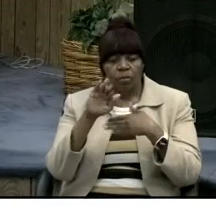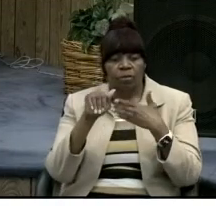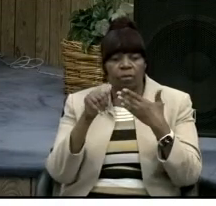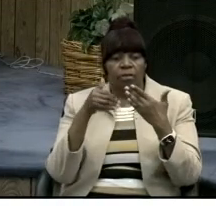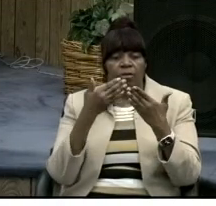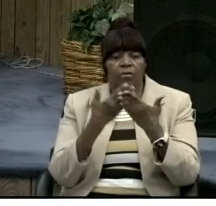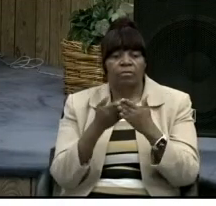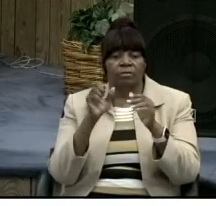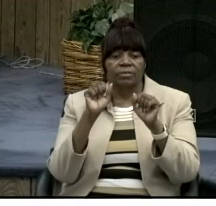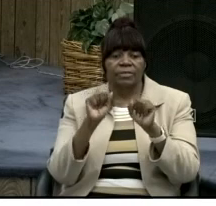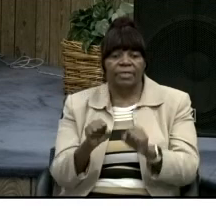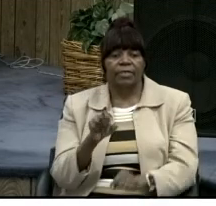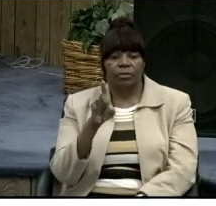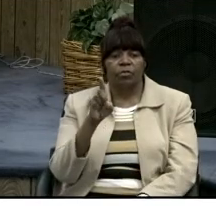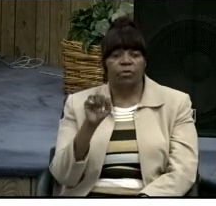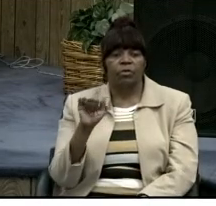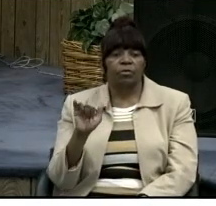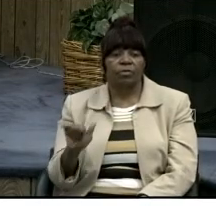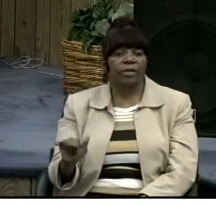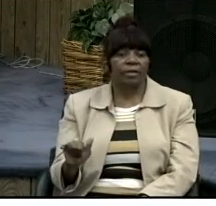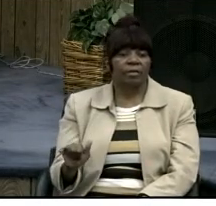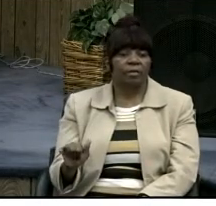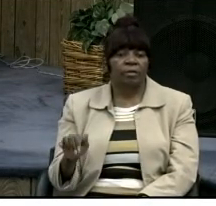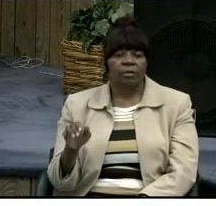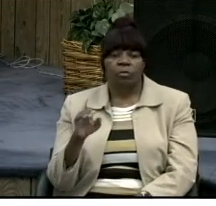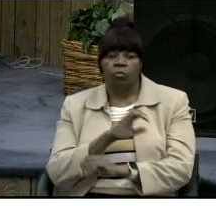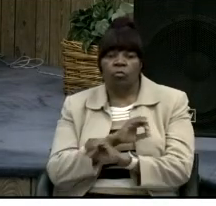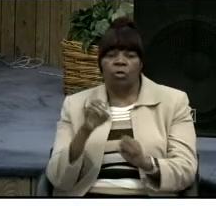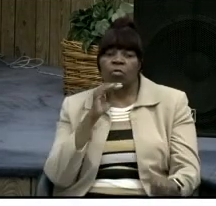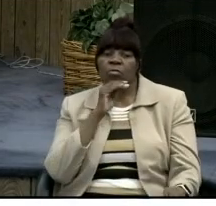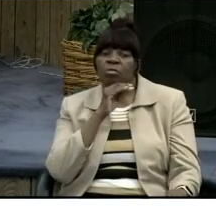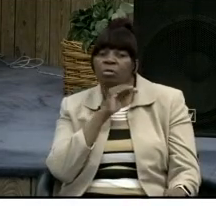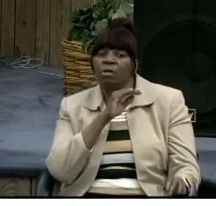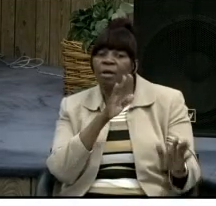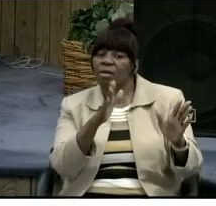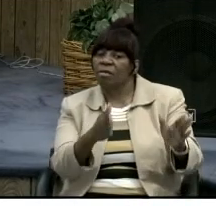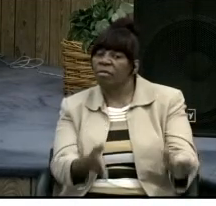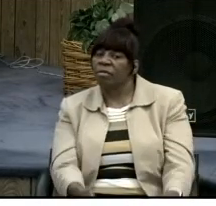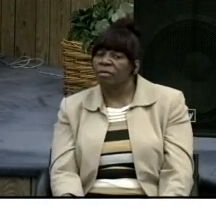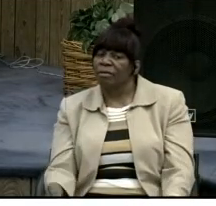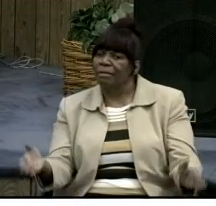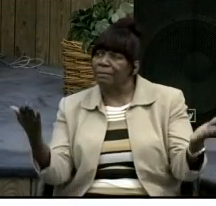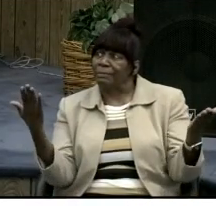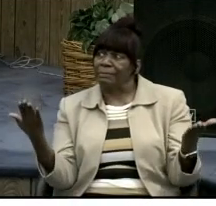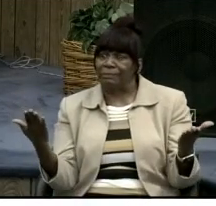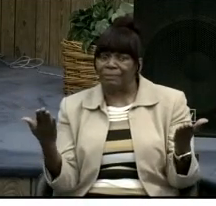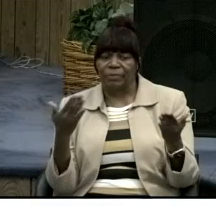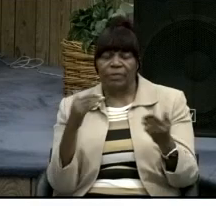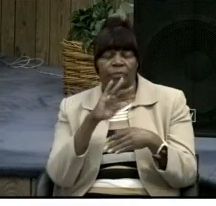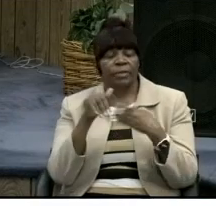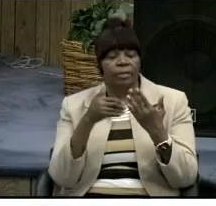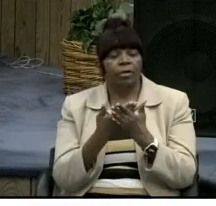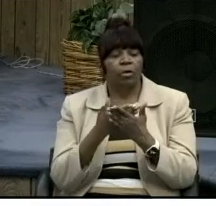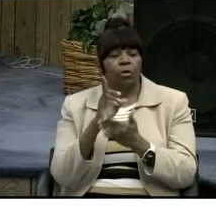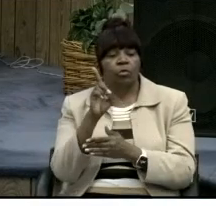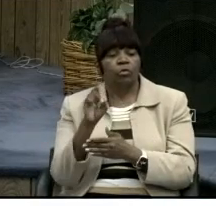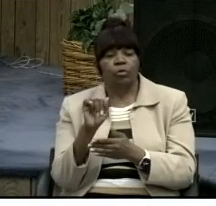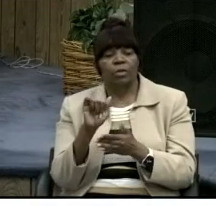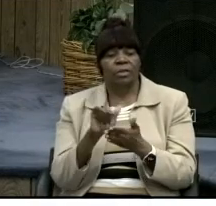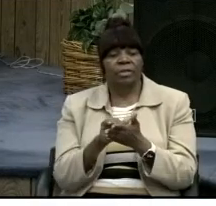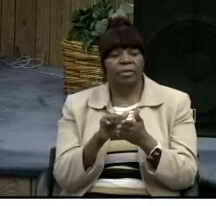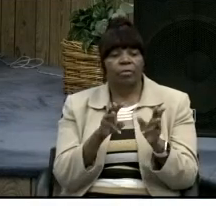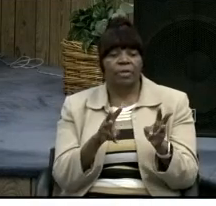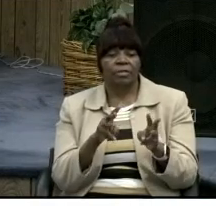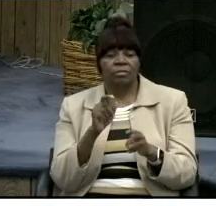I don't want to make nobody a liar over these 40 days of fasting. So I tried to do it where we could do it. And so